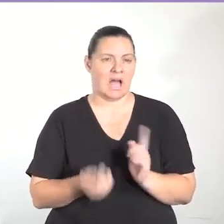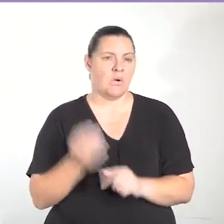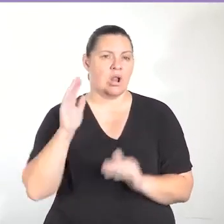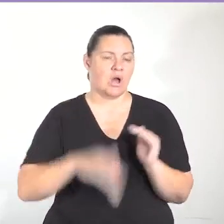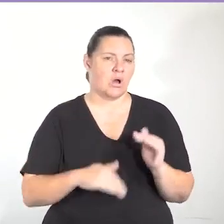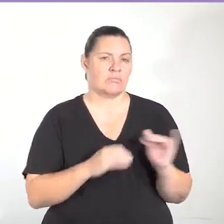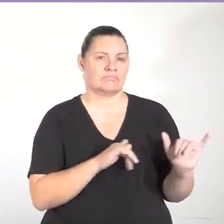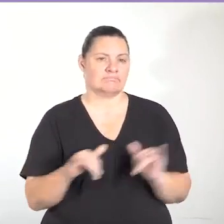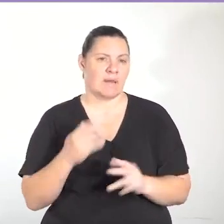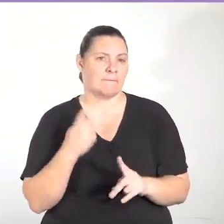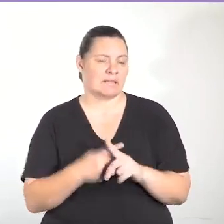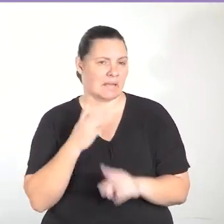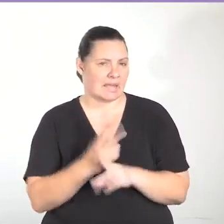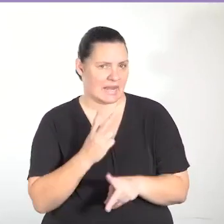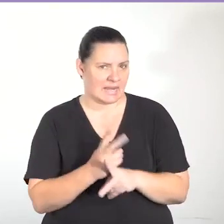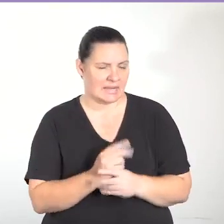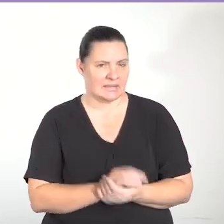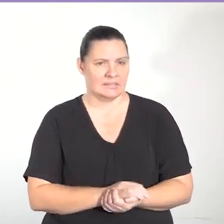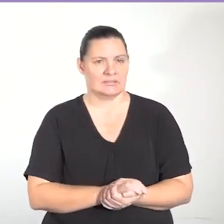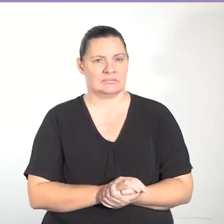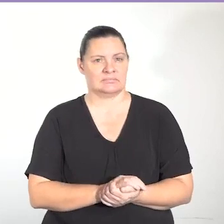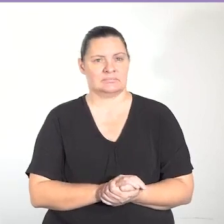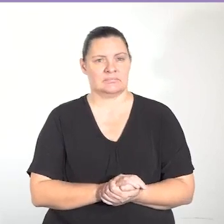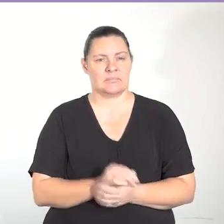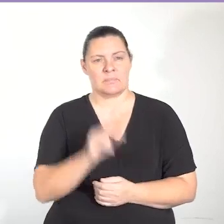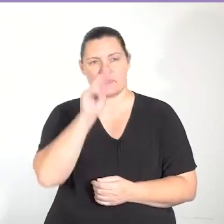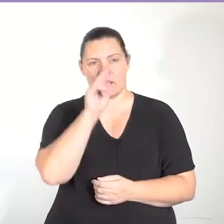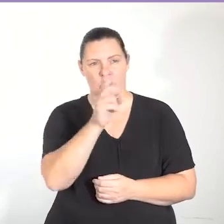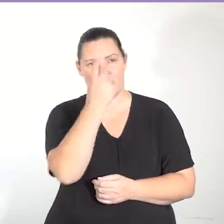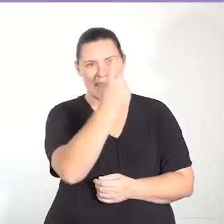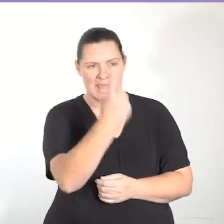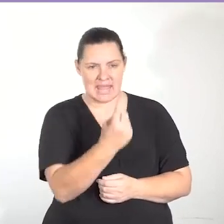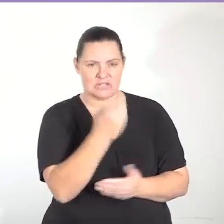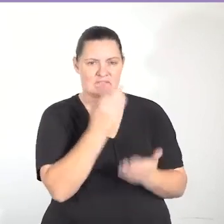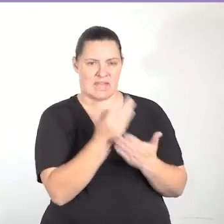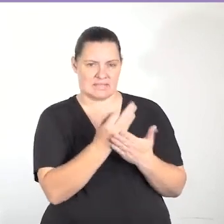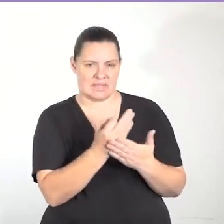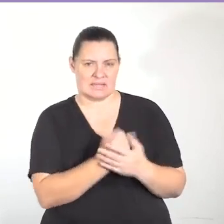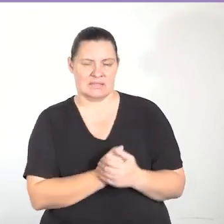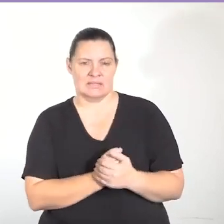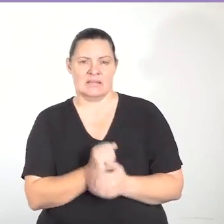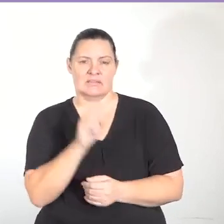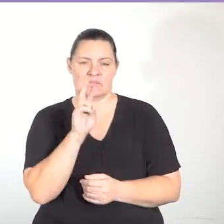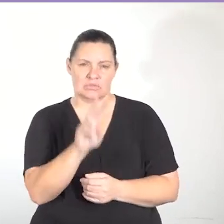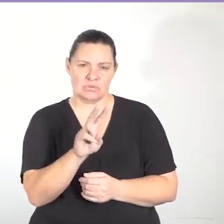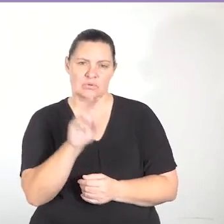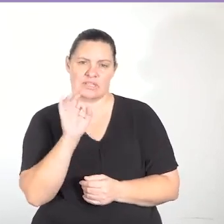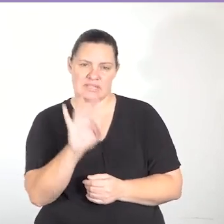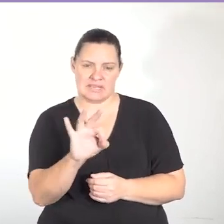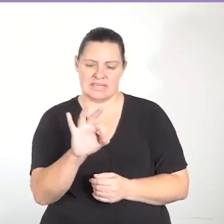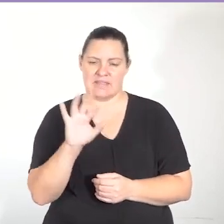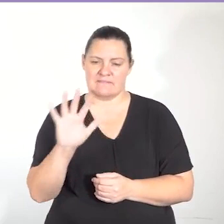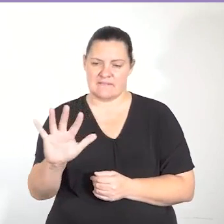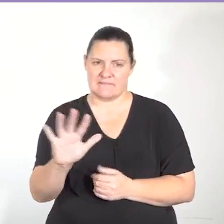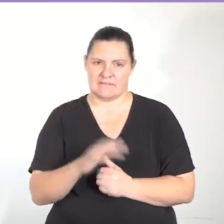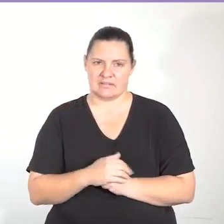how do we find the lowest common multiple again? We are going to look at every factor, the 2, the